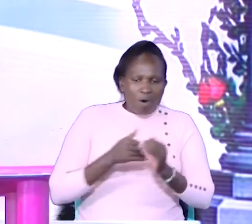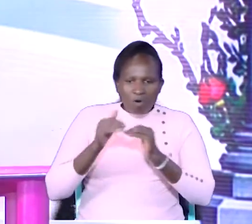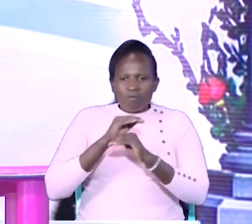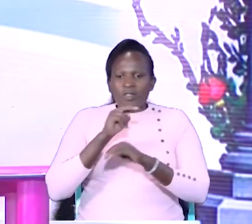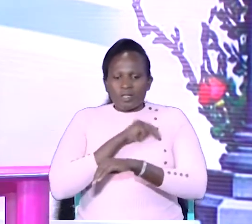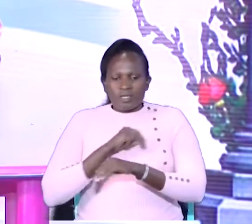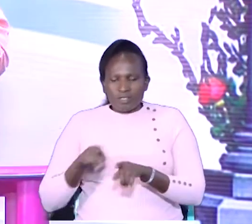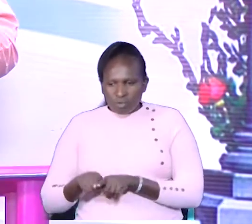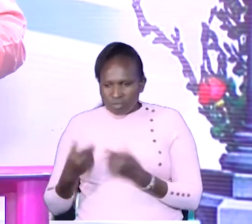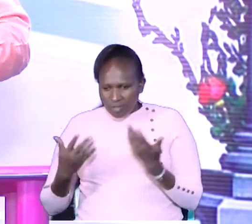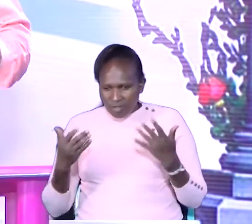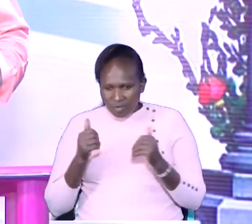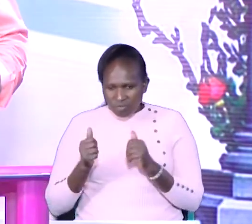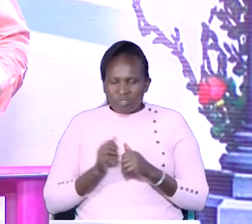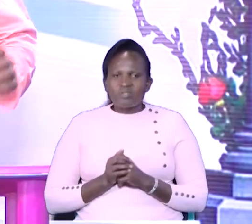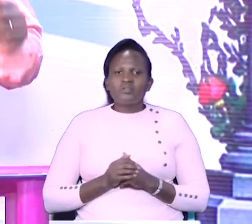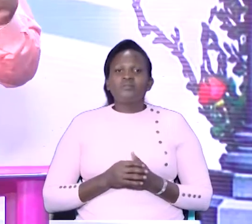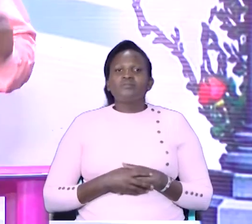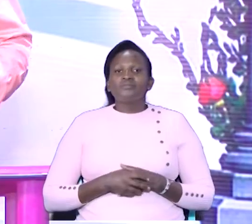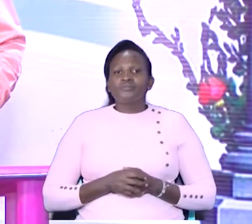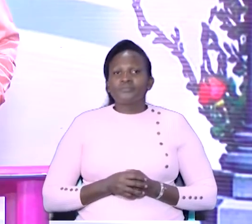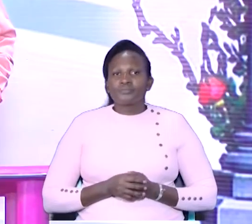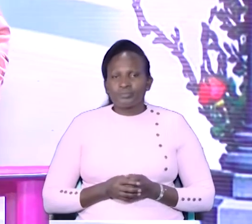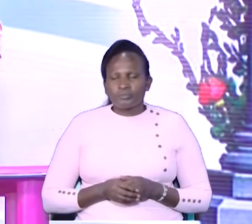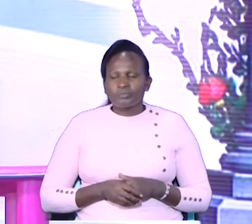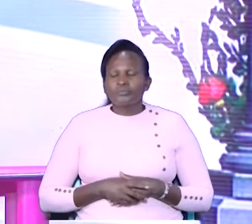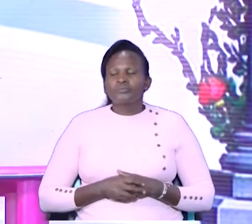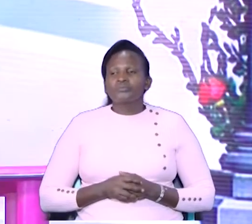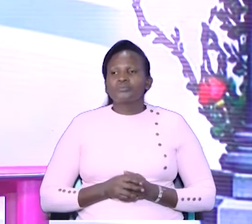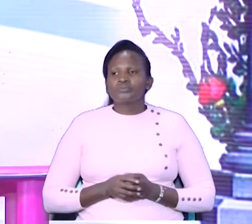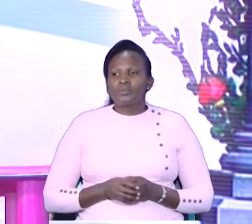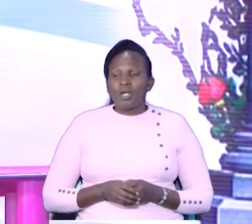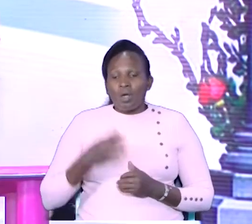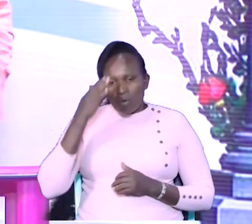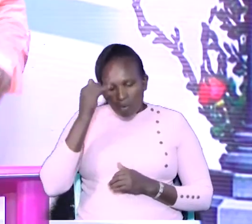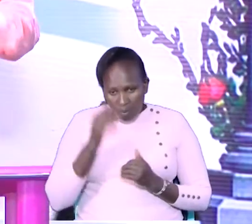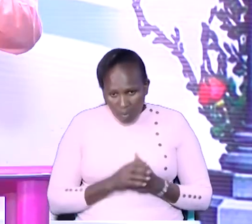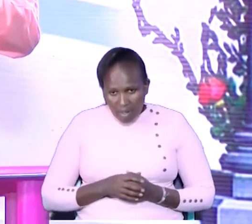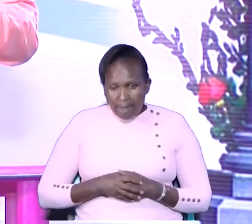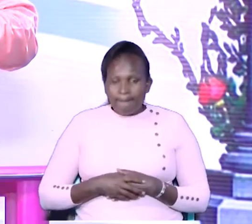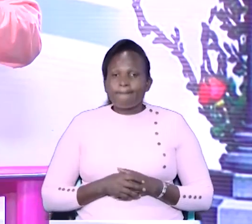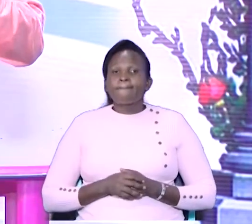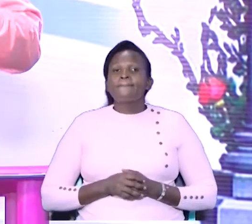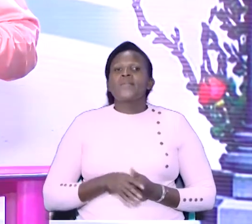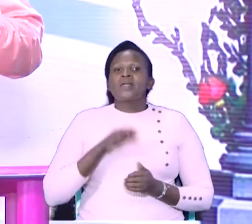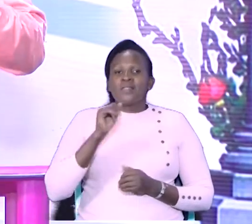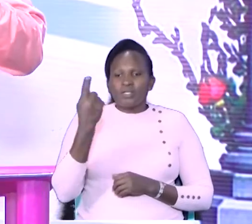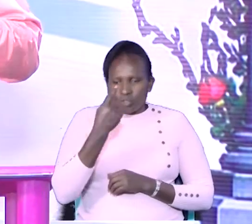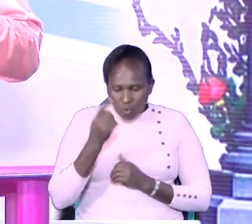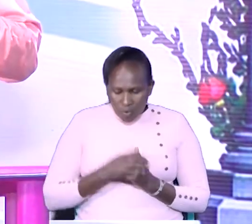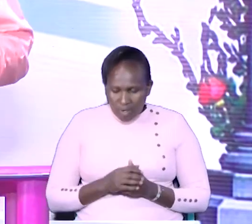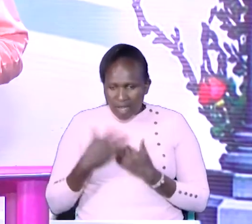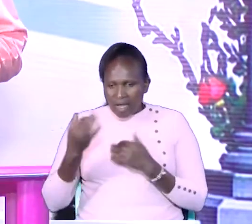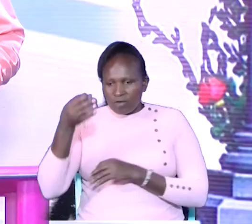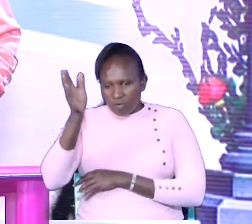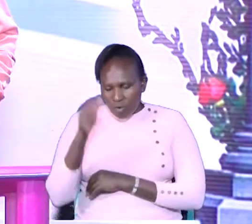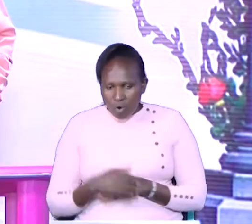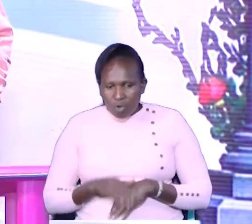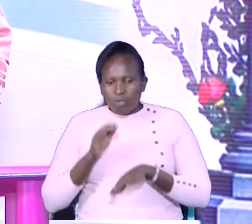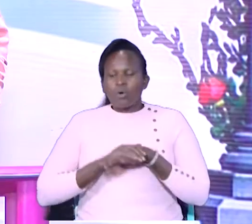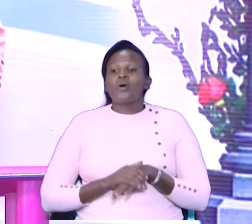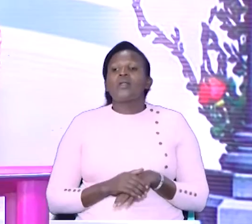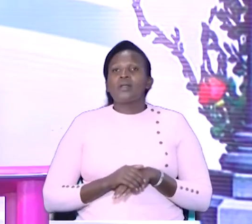nation. Mambo ambayo huoni hayedi vizuri, you have power over them. Why? That is only when the hand of God is